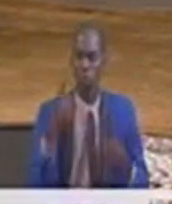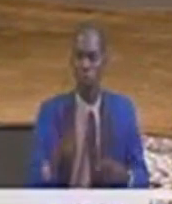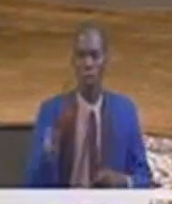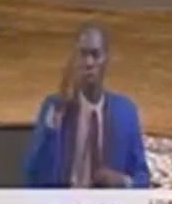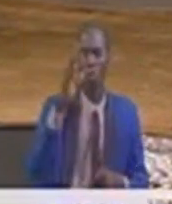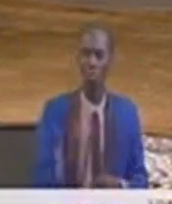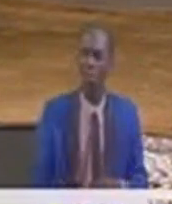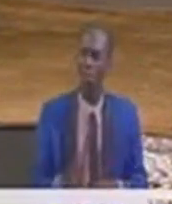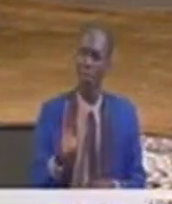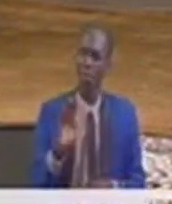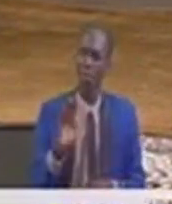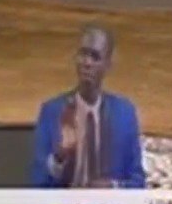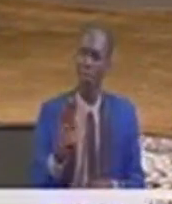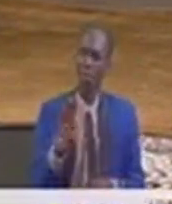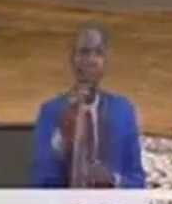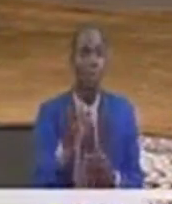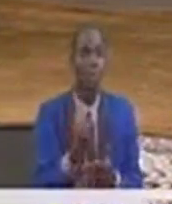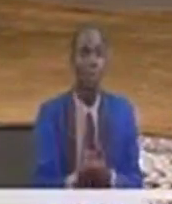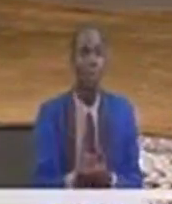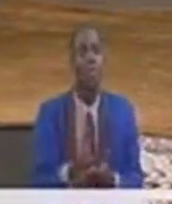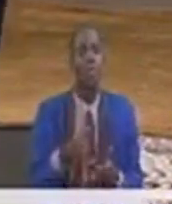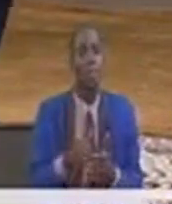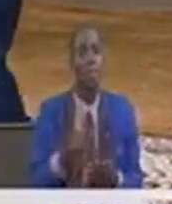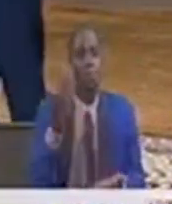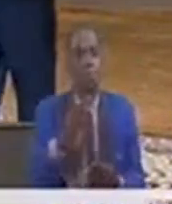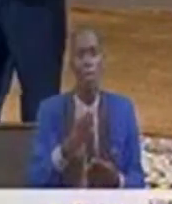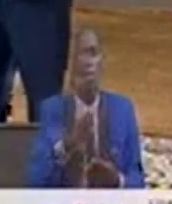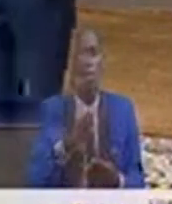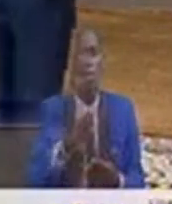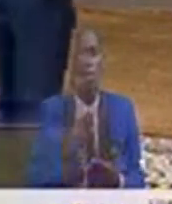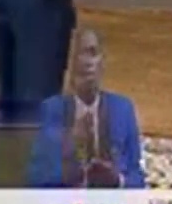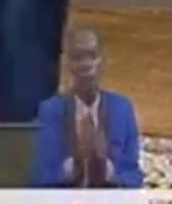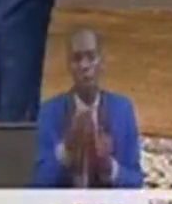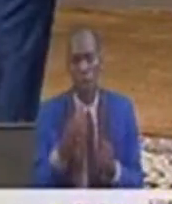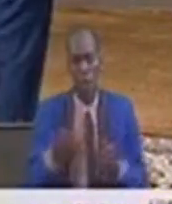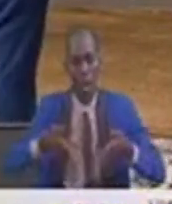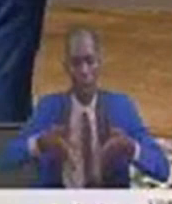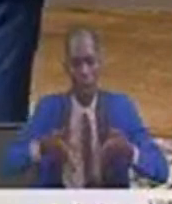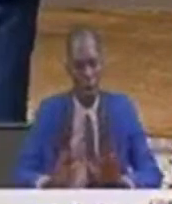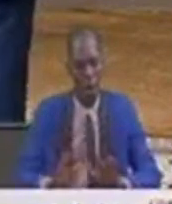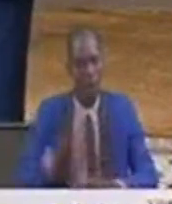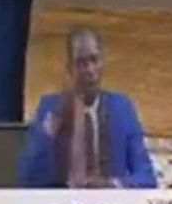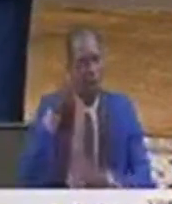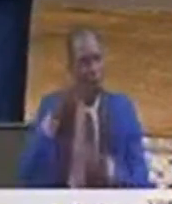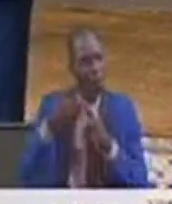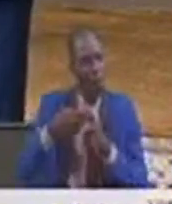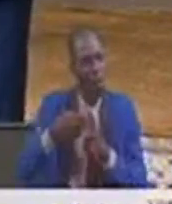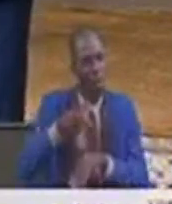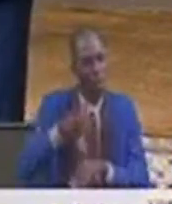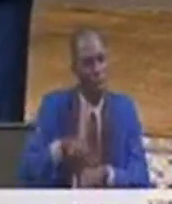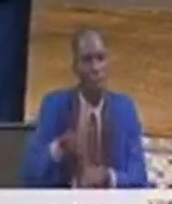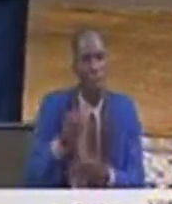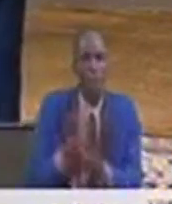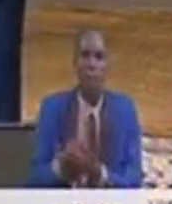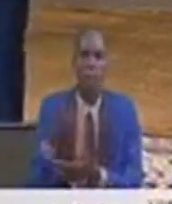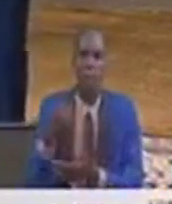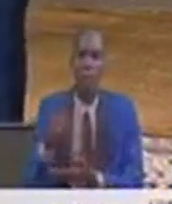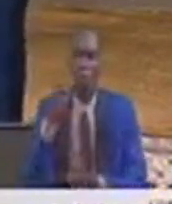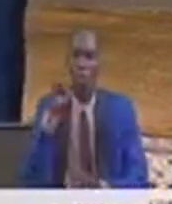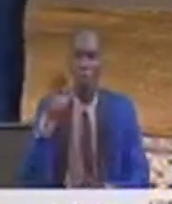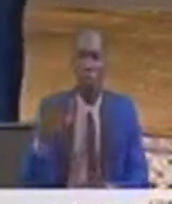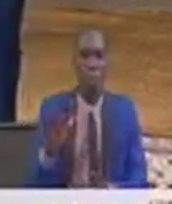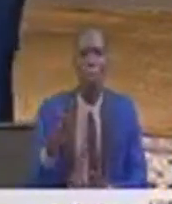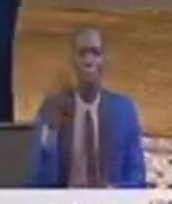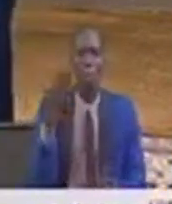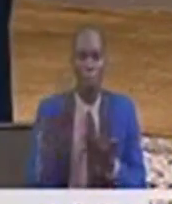with consent for a time, that she may give yourselves to fasting